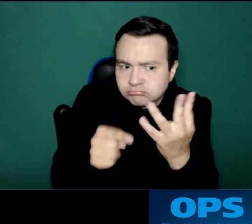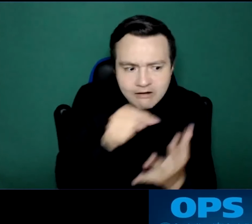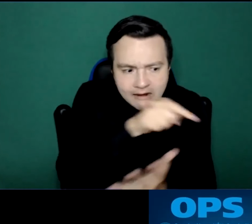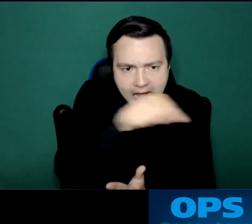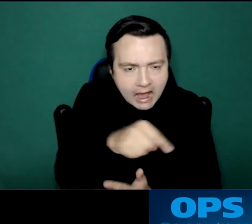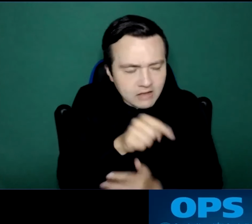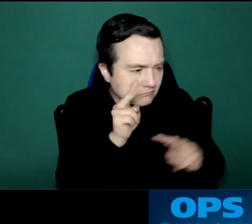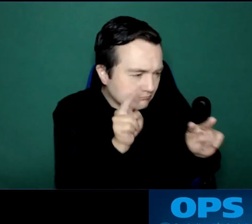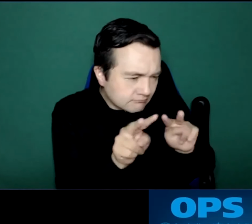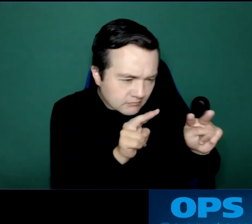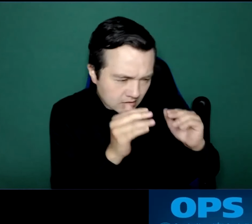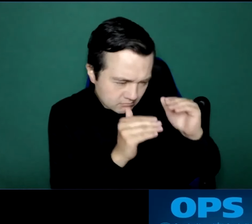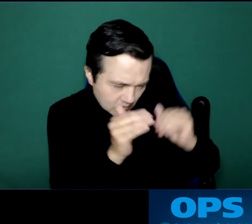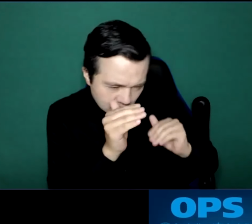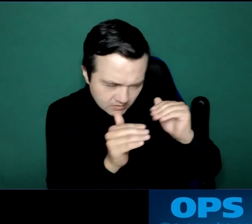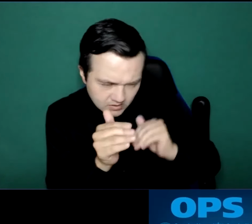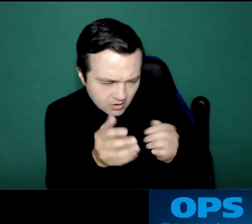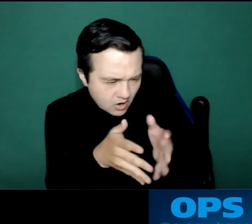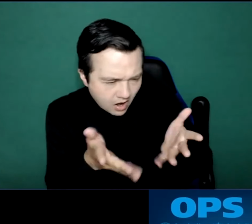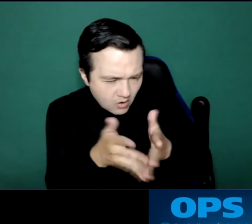consideration inequities and